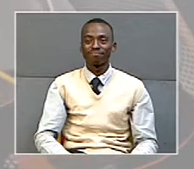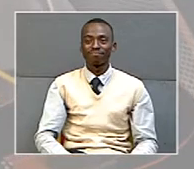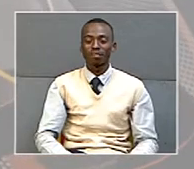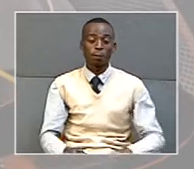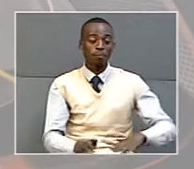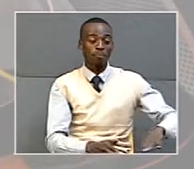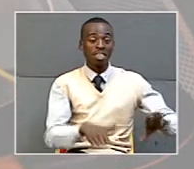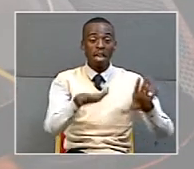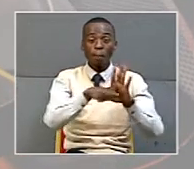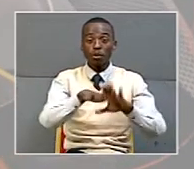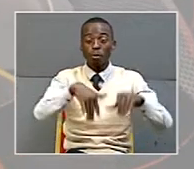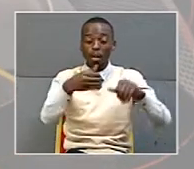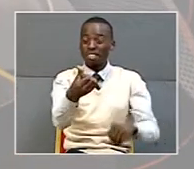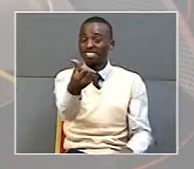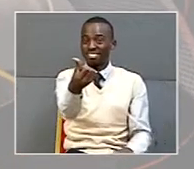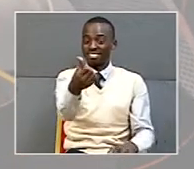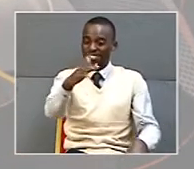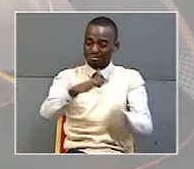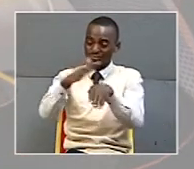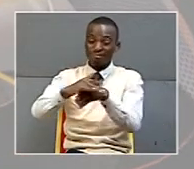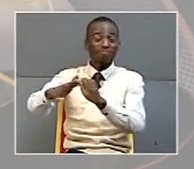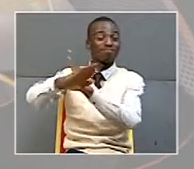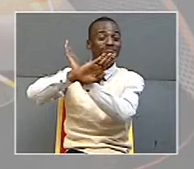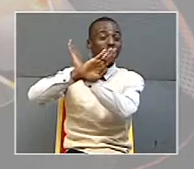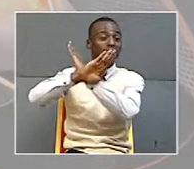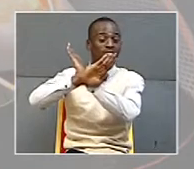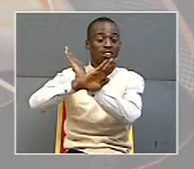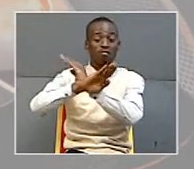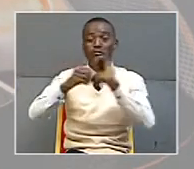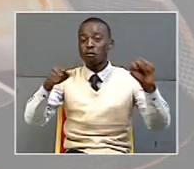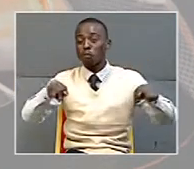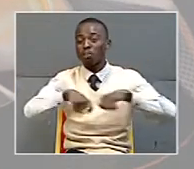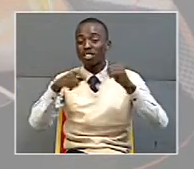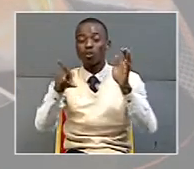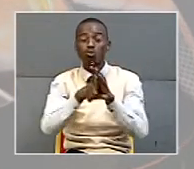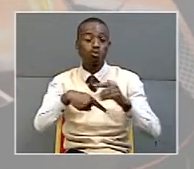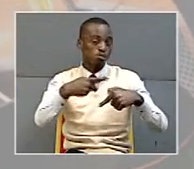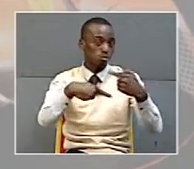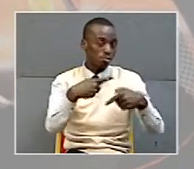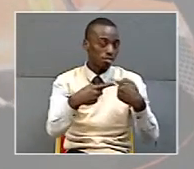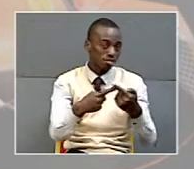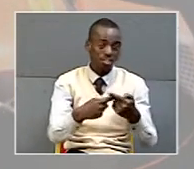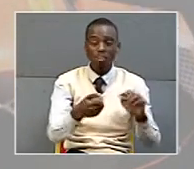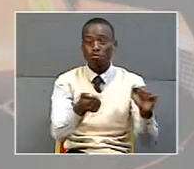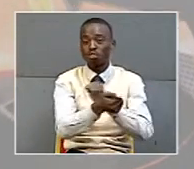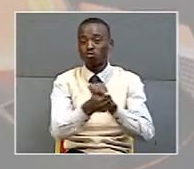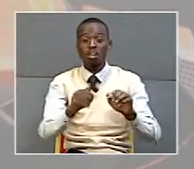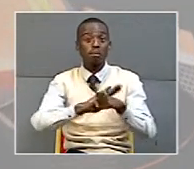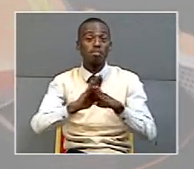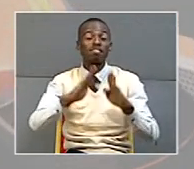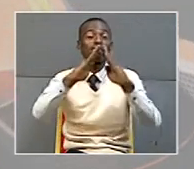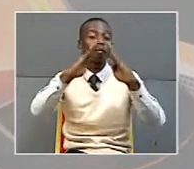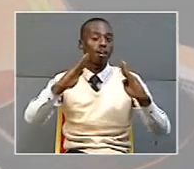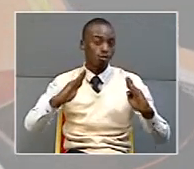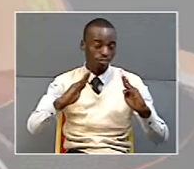Six members of parliament have been suspended for violating rules of procedure, thereby paralyzing business in the House.